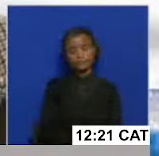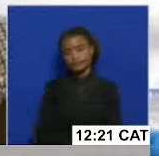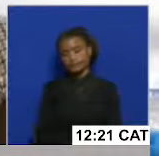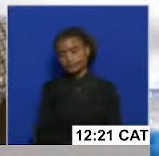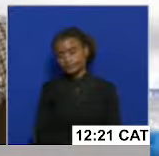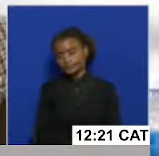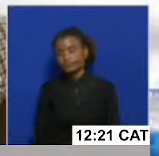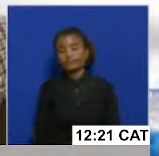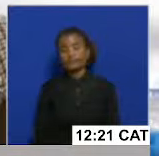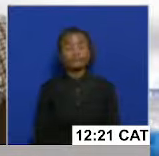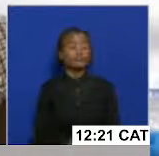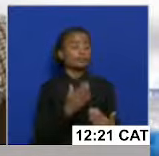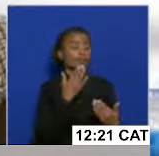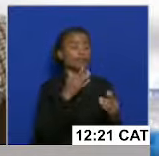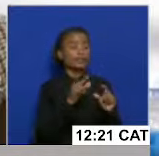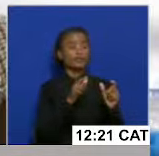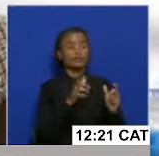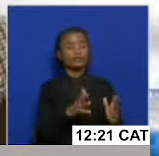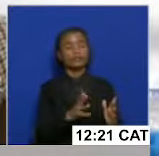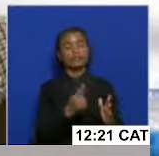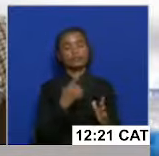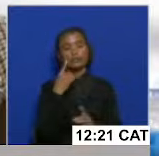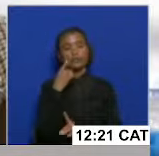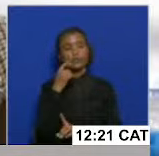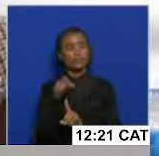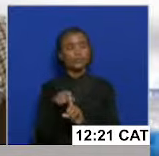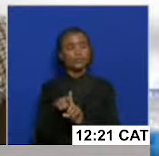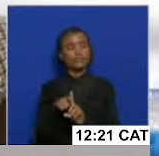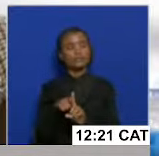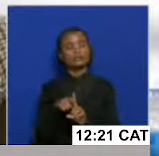on page 3 of the chats.